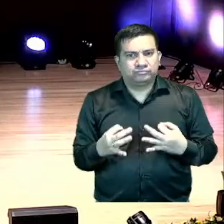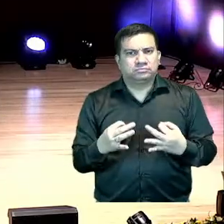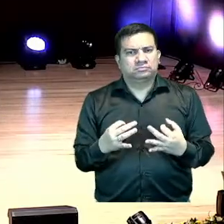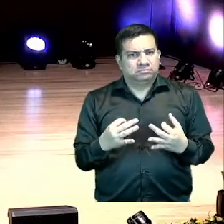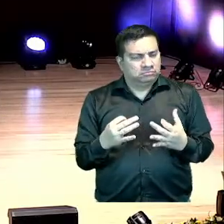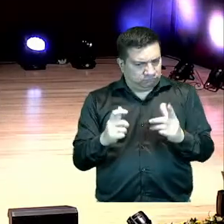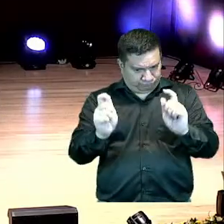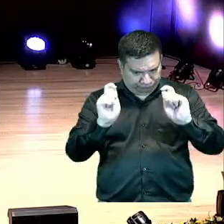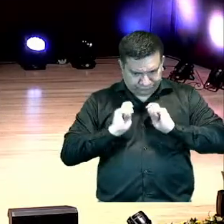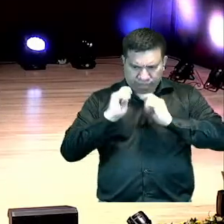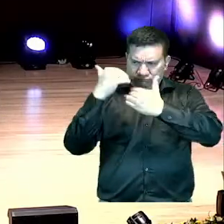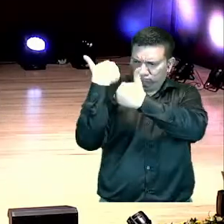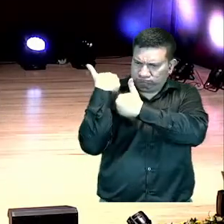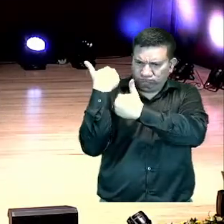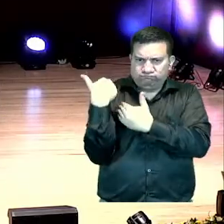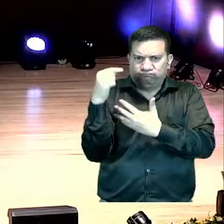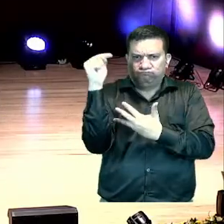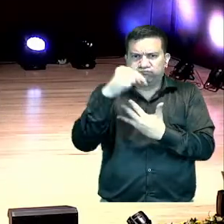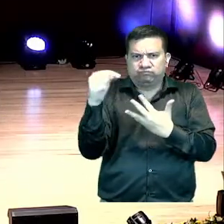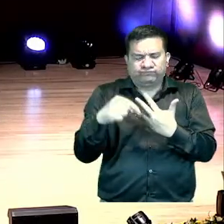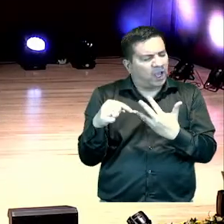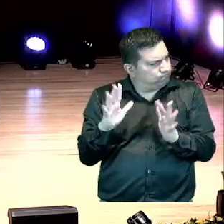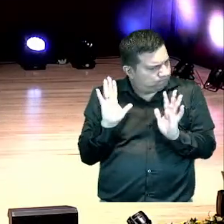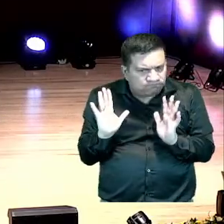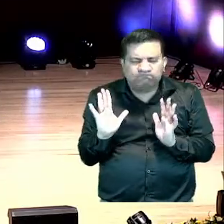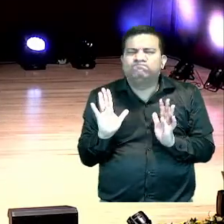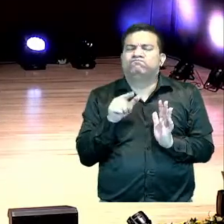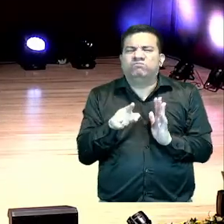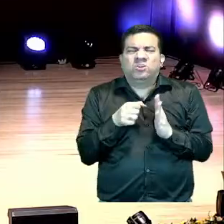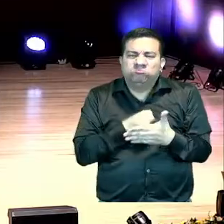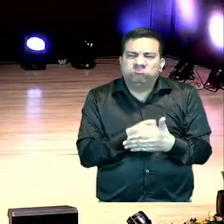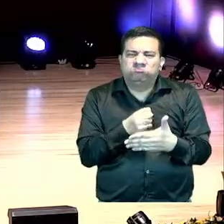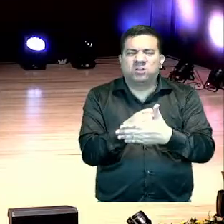space to break all the chains of oppression,